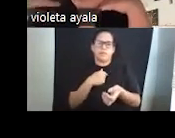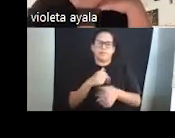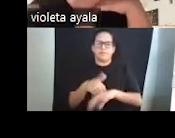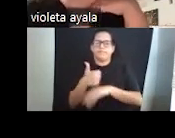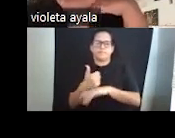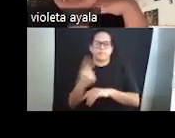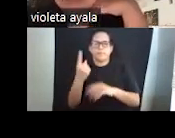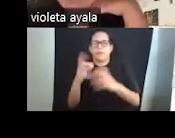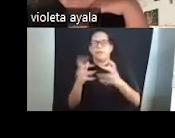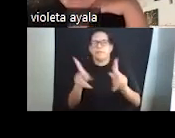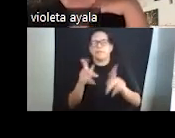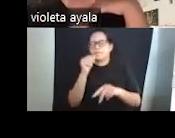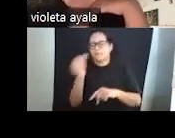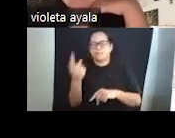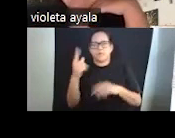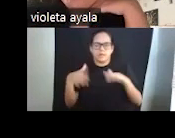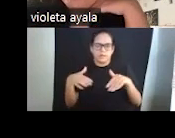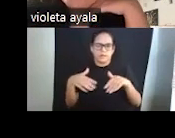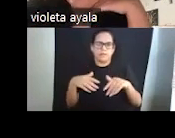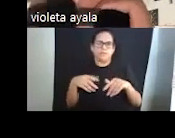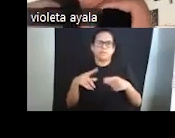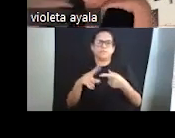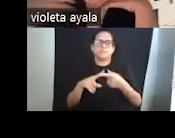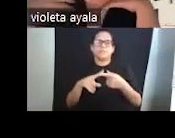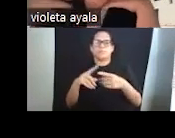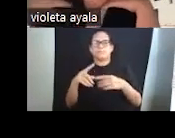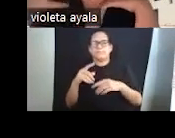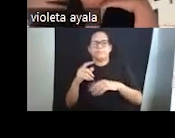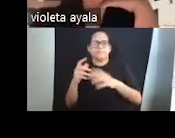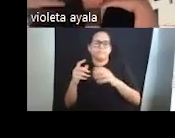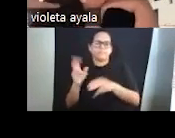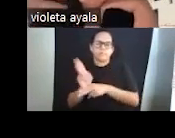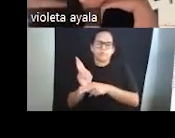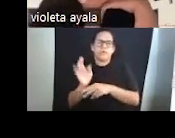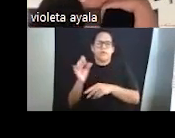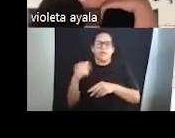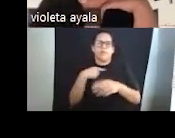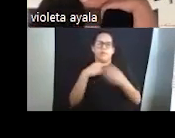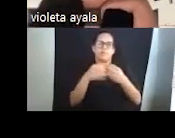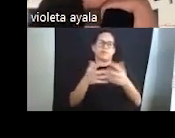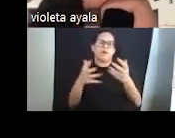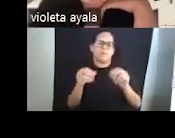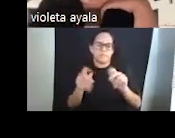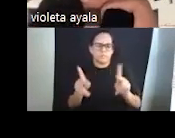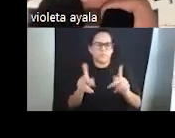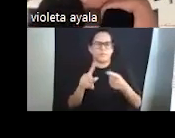lot of people don't understand yet to demonize. And at the same time, we're losing a lot of opportunities